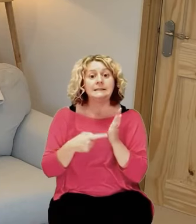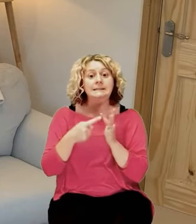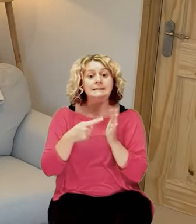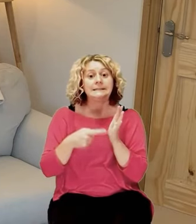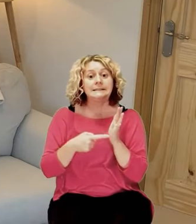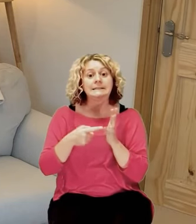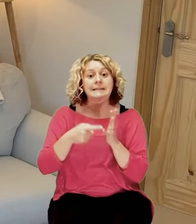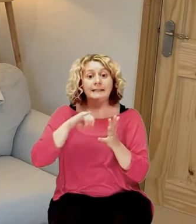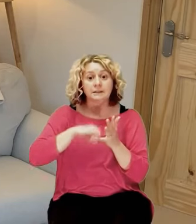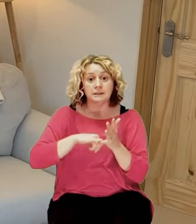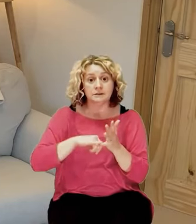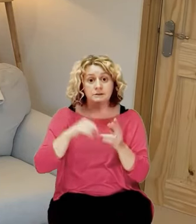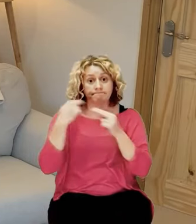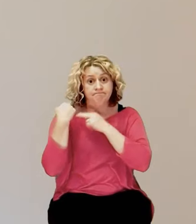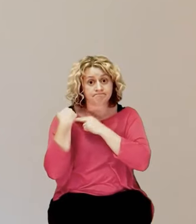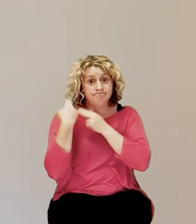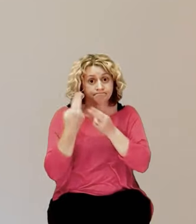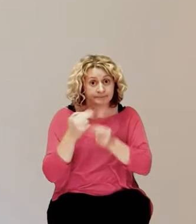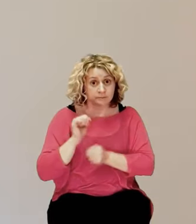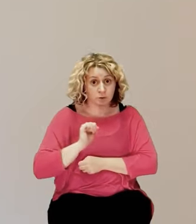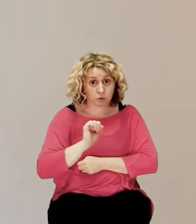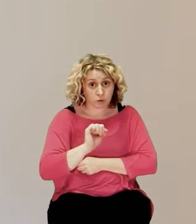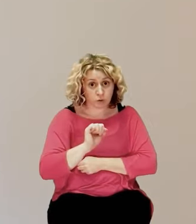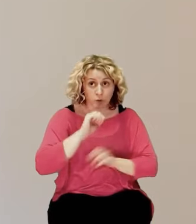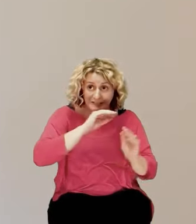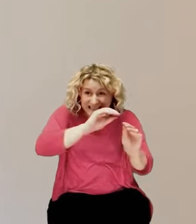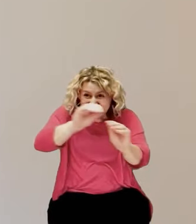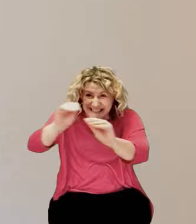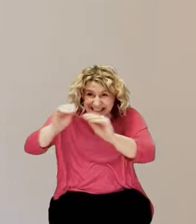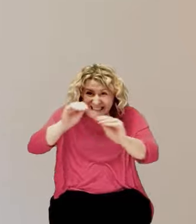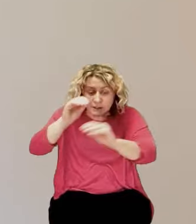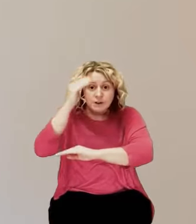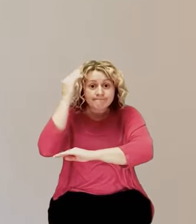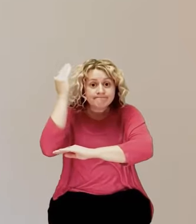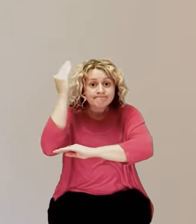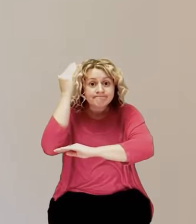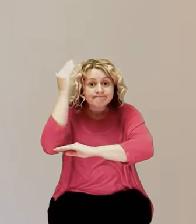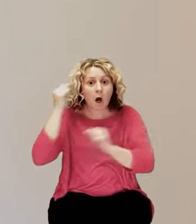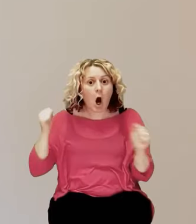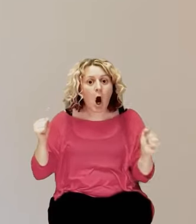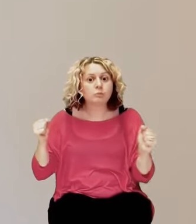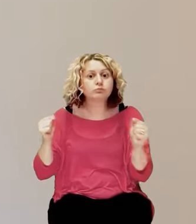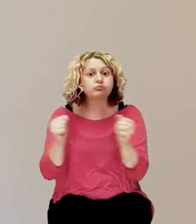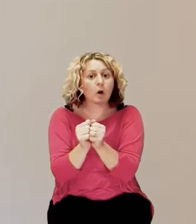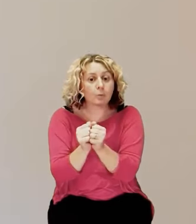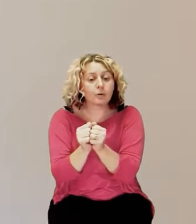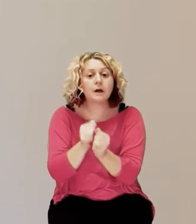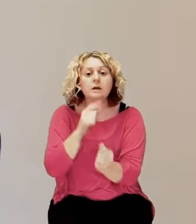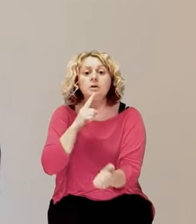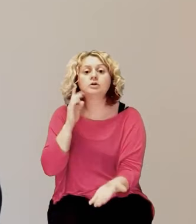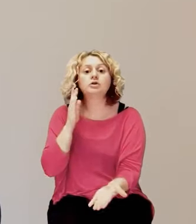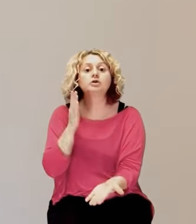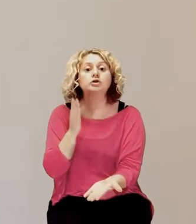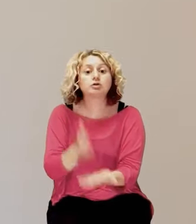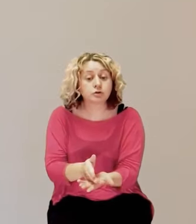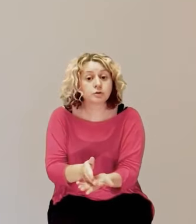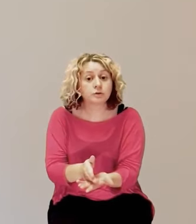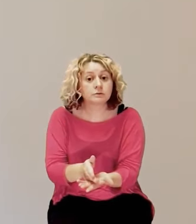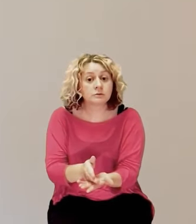is appropriate to sound doctrine. If you teach the truth, the sound doctrine,